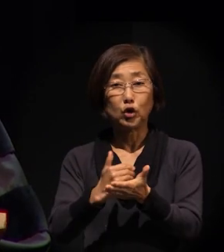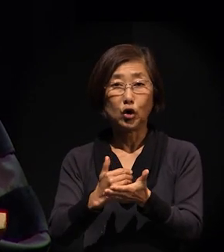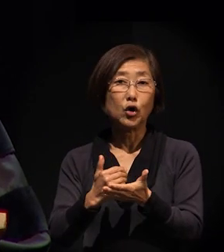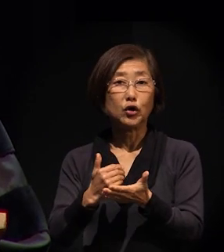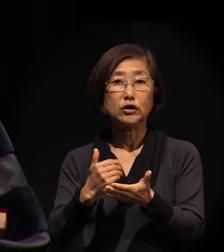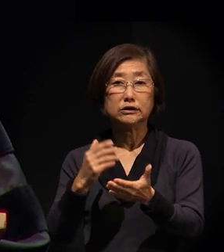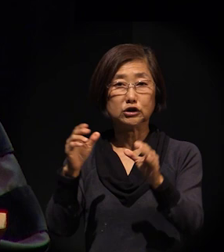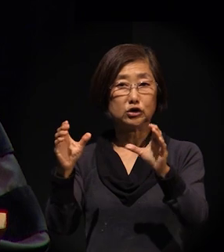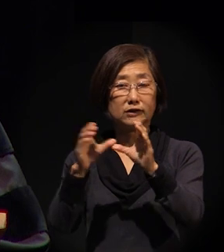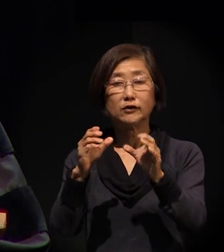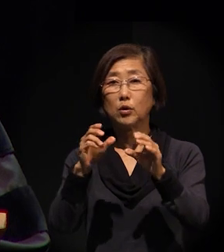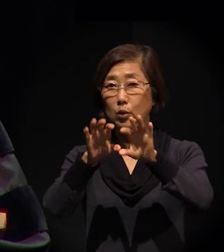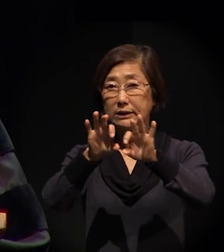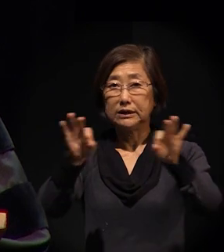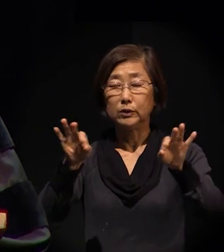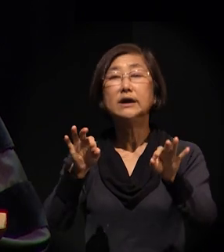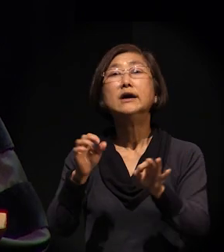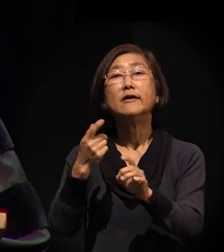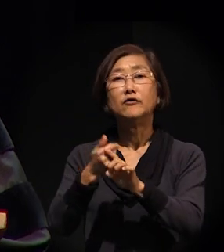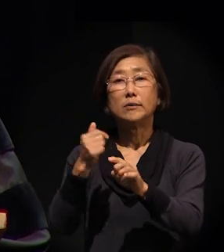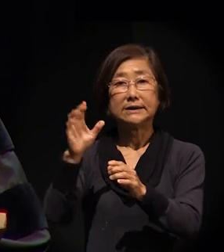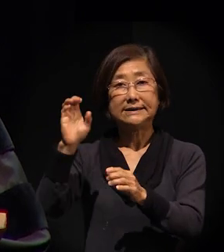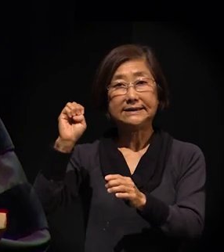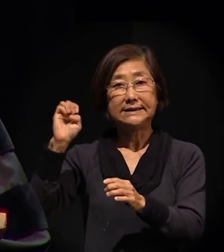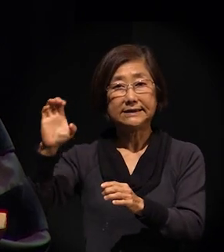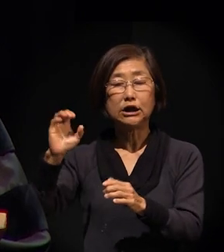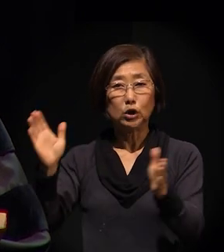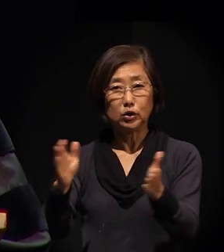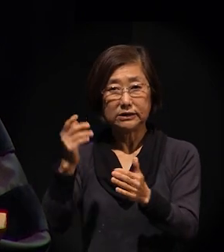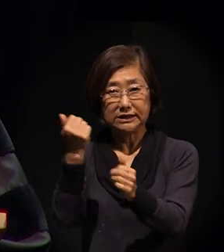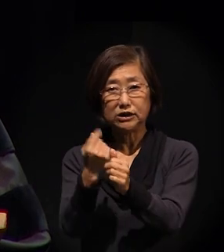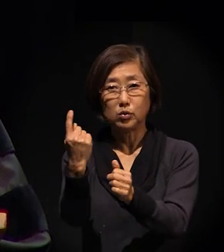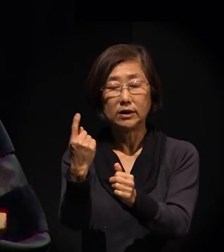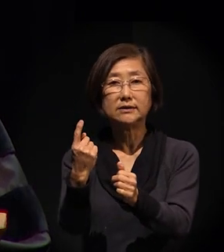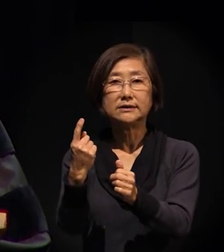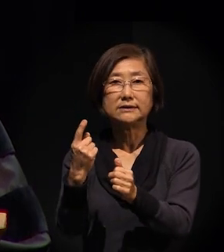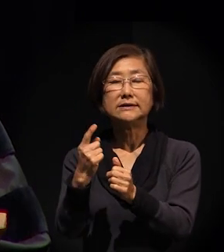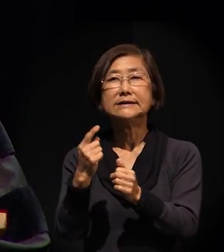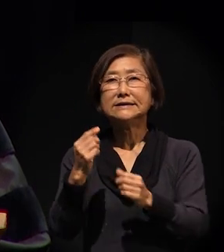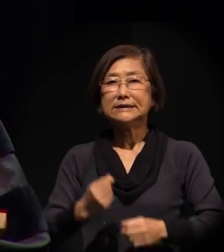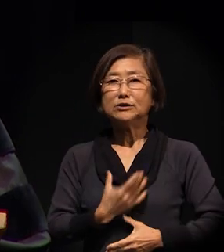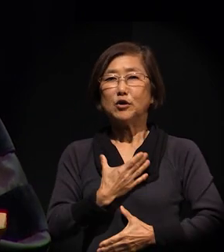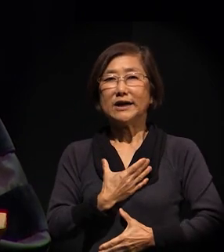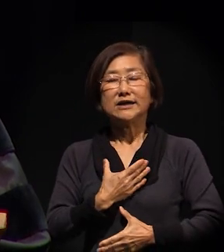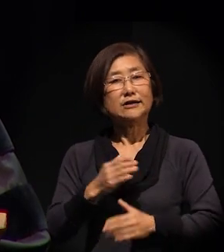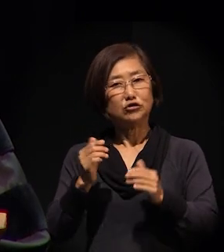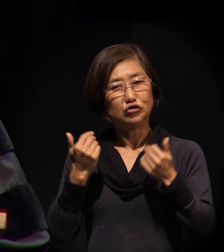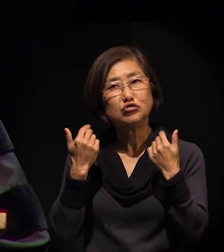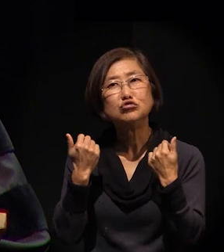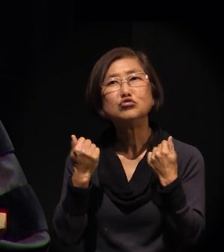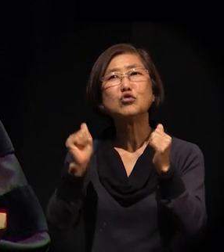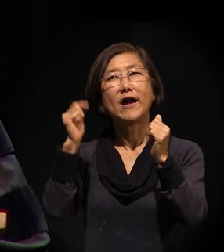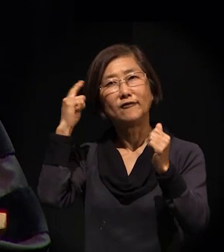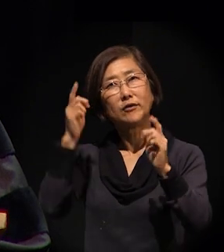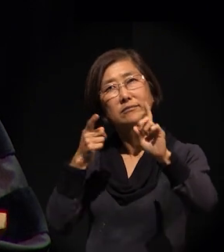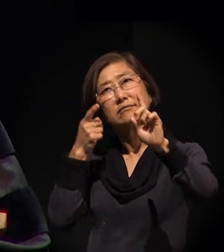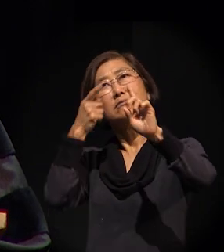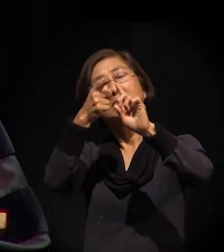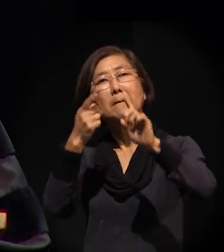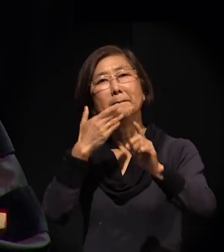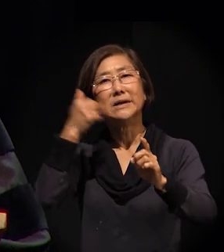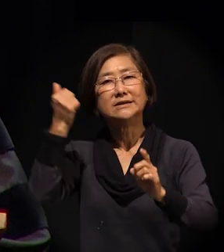or certificate from ECC, I encourage each one of you to be aspirational and strive for the